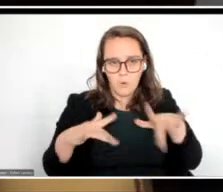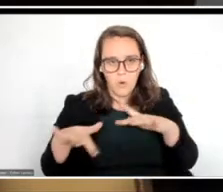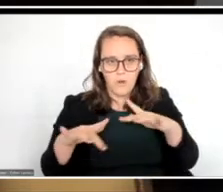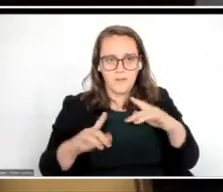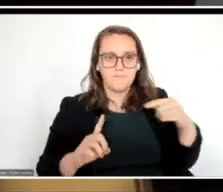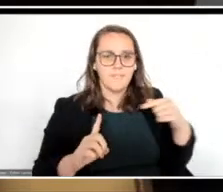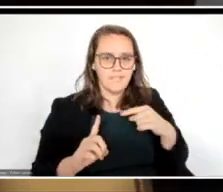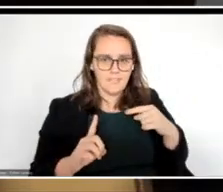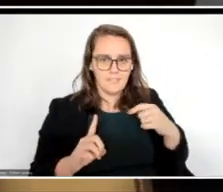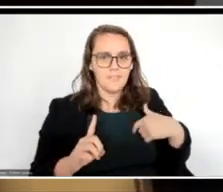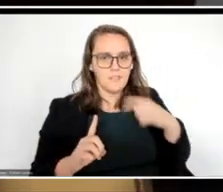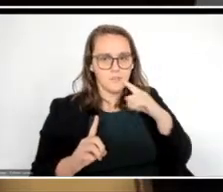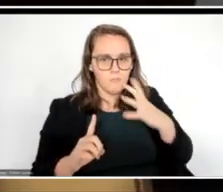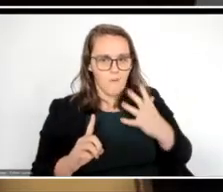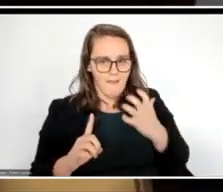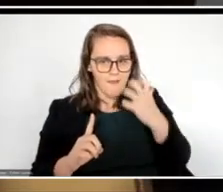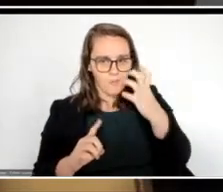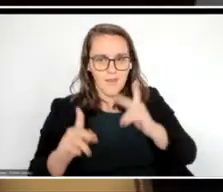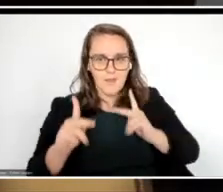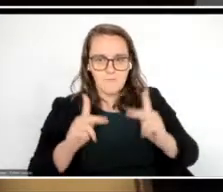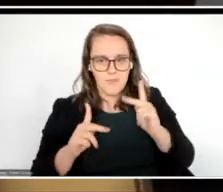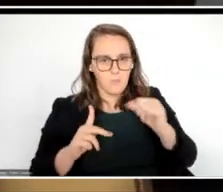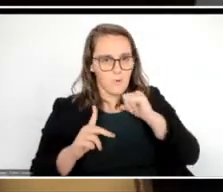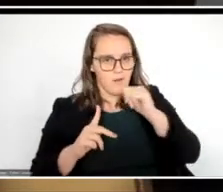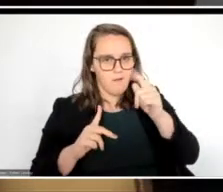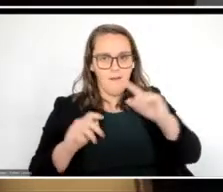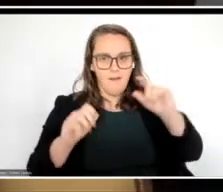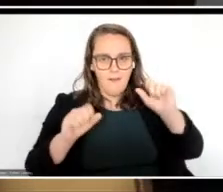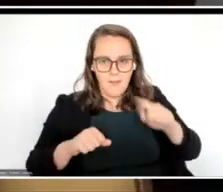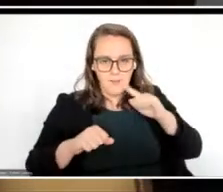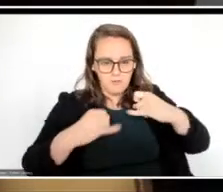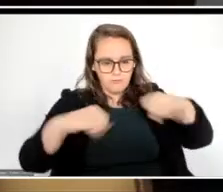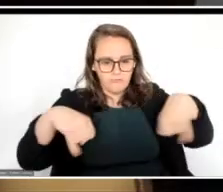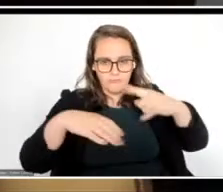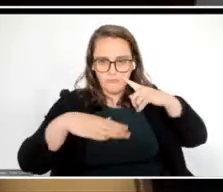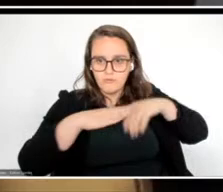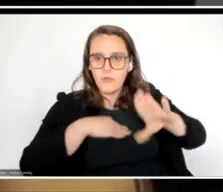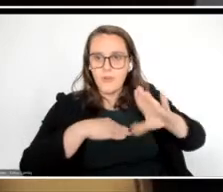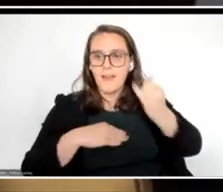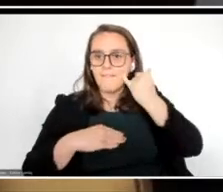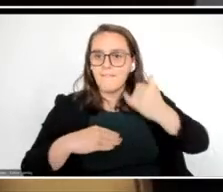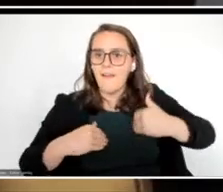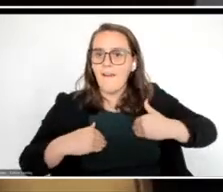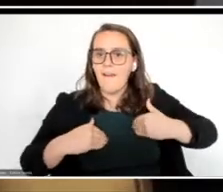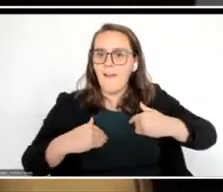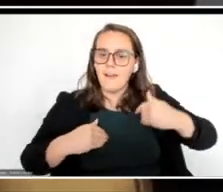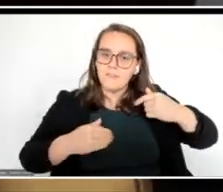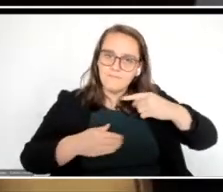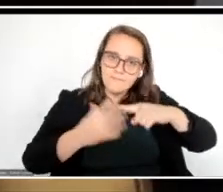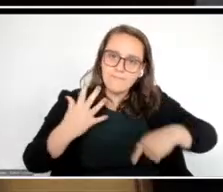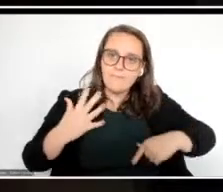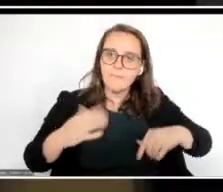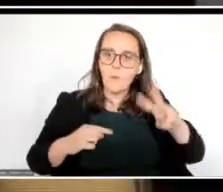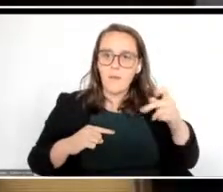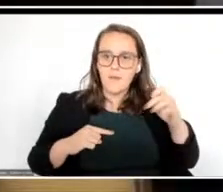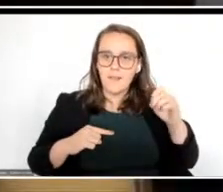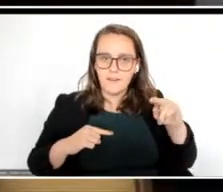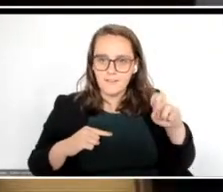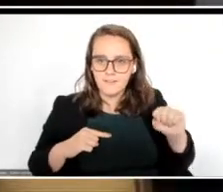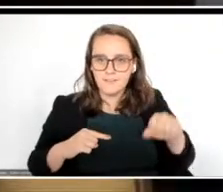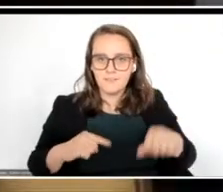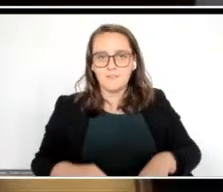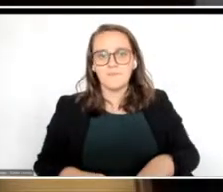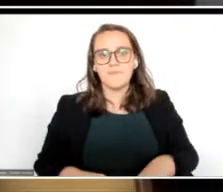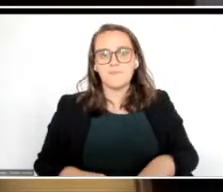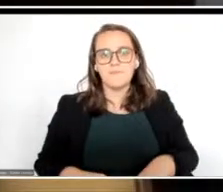letting people through the mags with weapons, what the Secret Service deemed as weapons and our weapons. I was in the